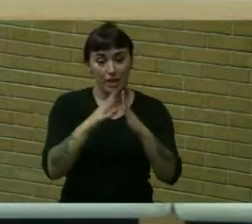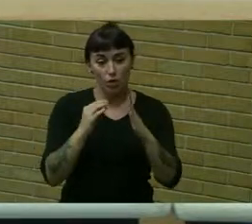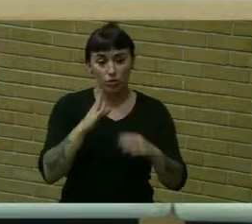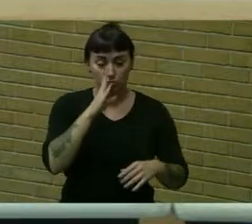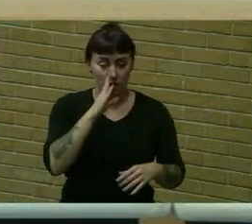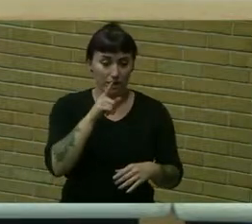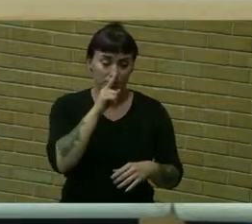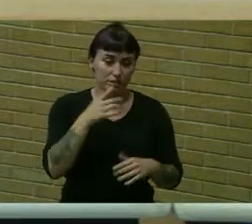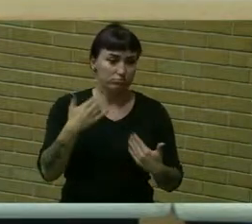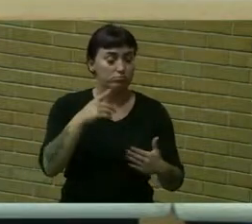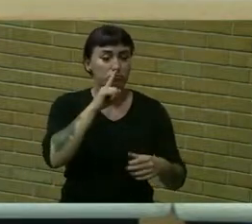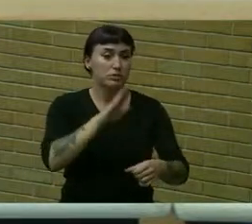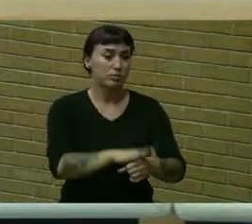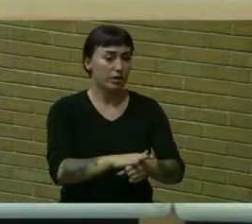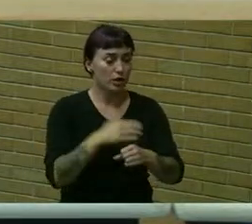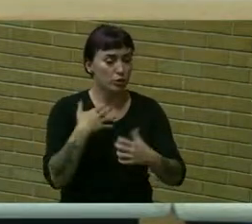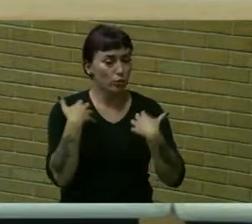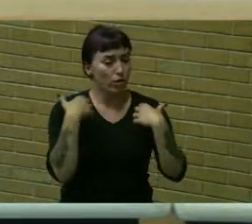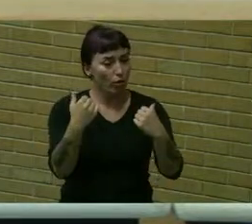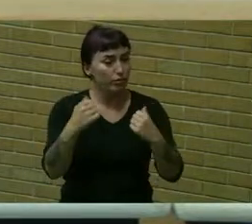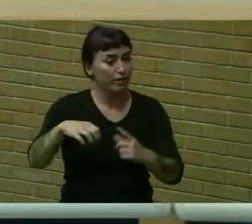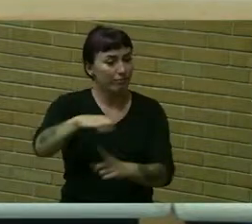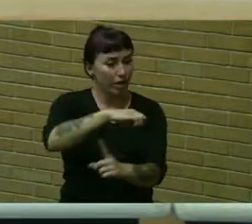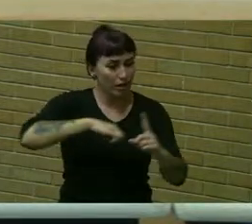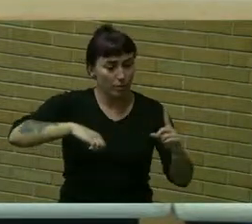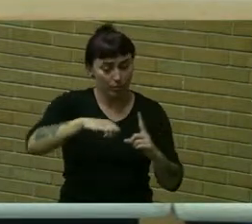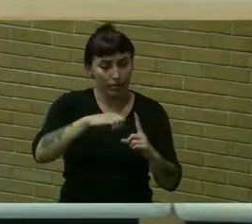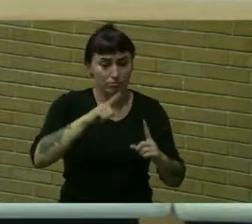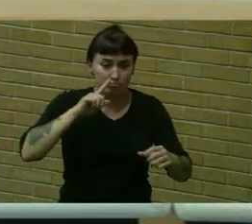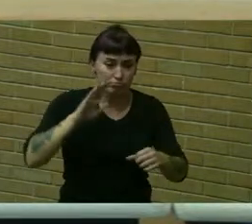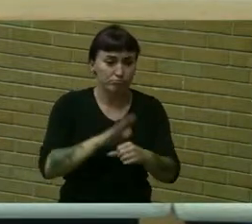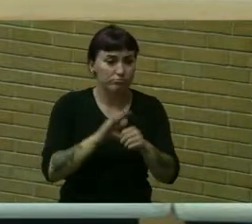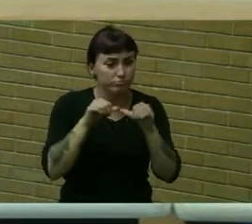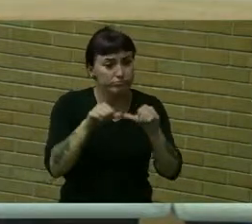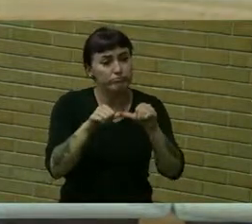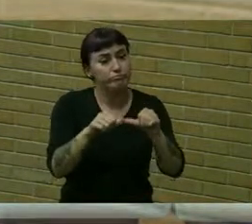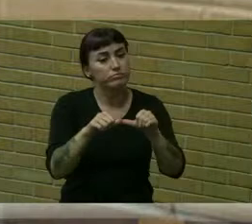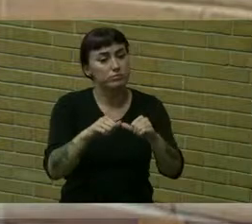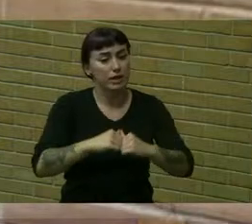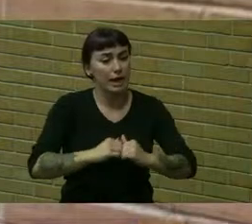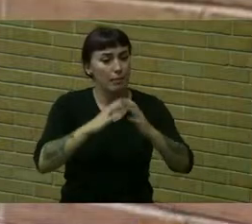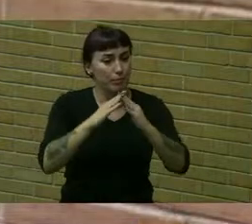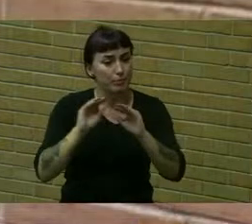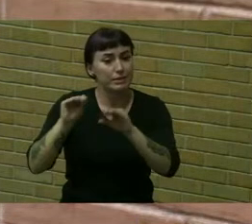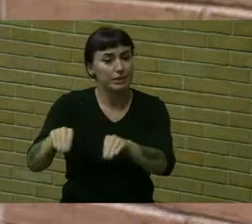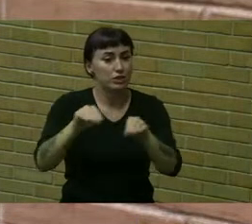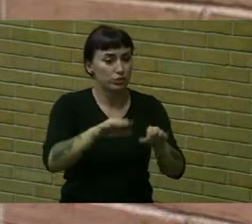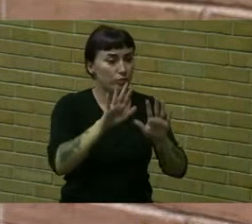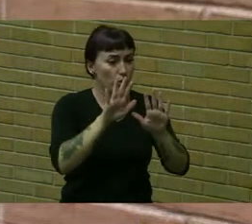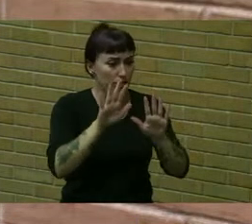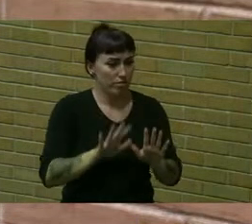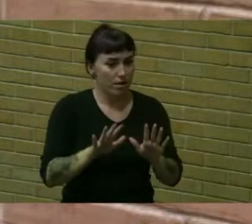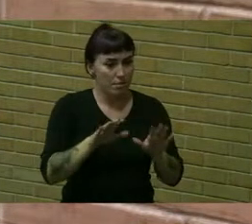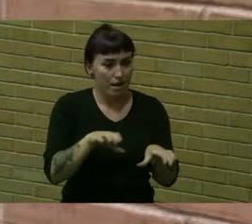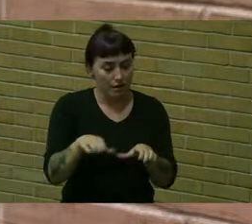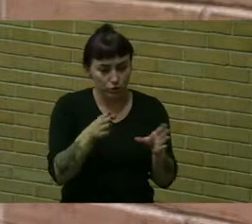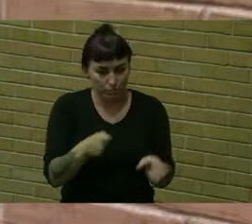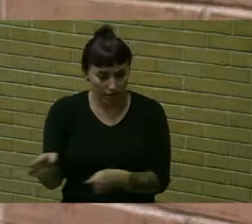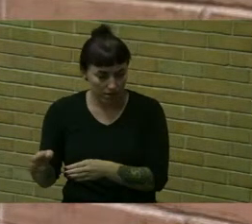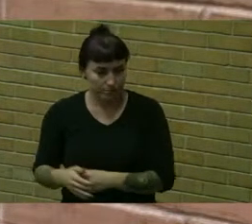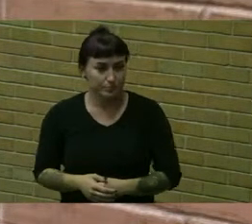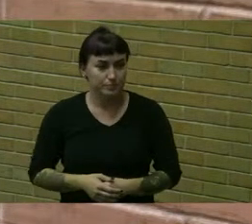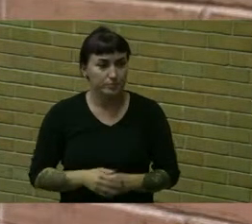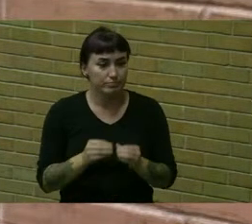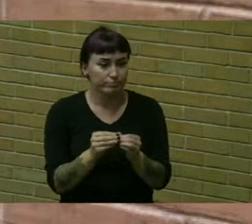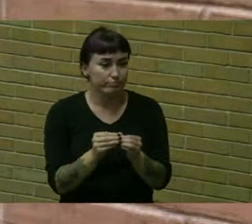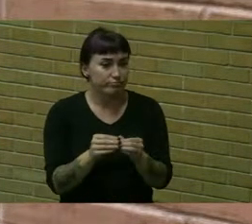is deeply committed to a healthy environment and pledges to continue implementation of our climate action plan and